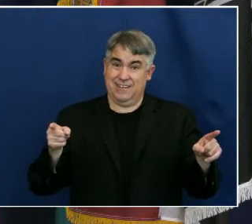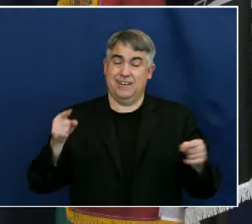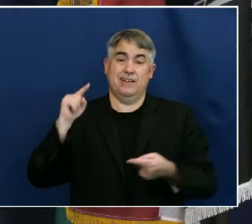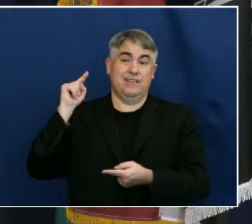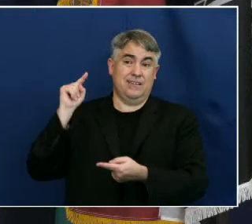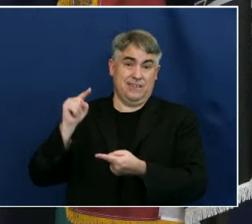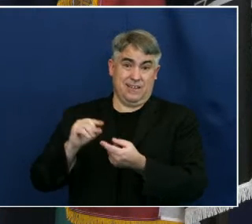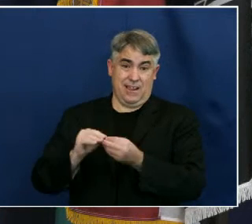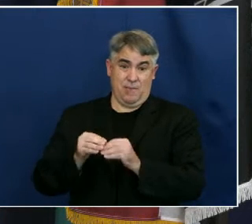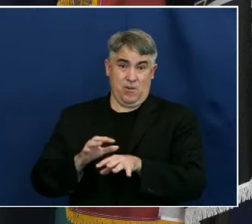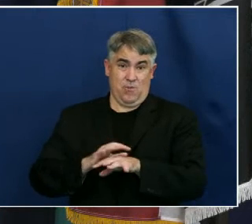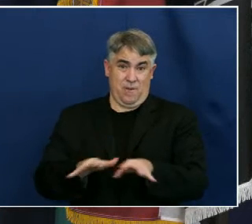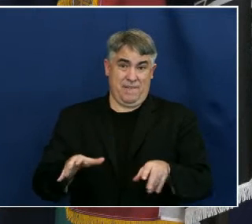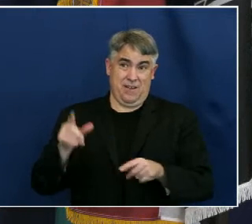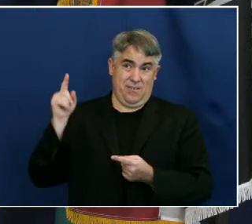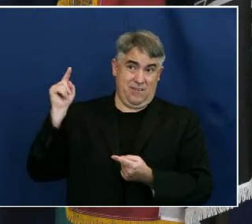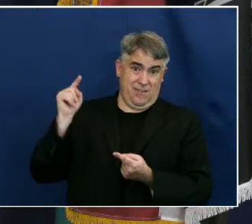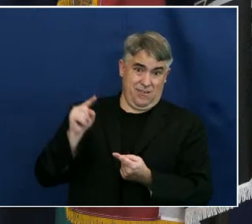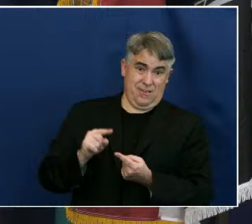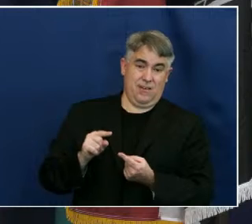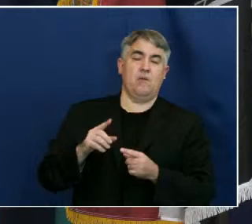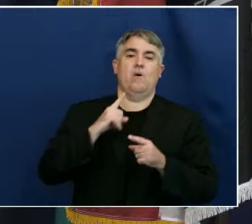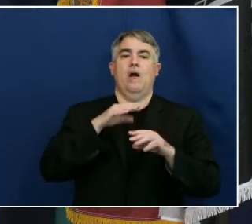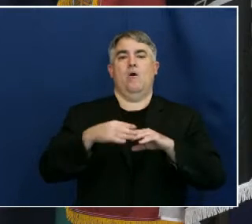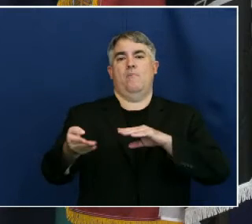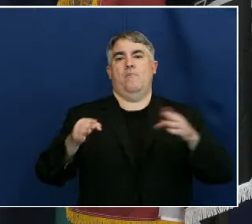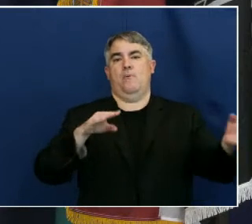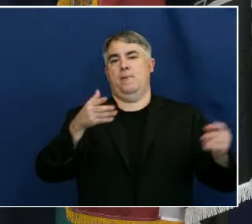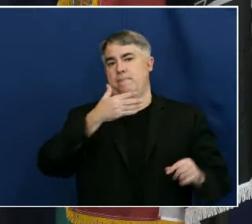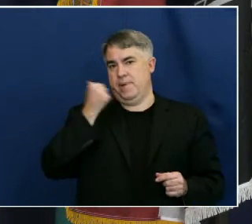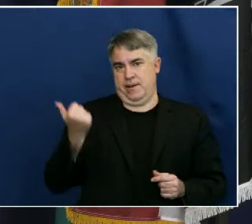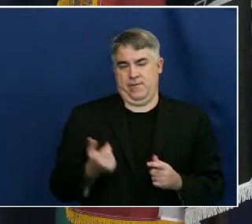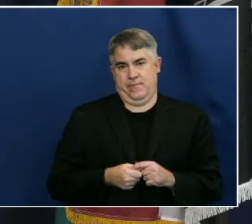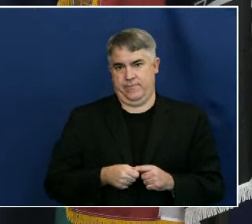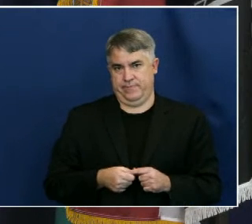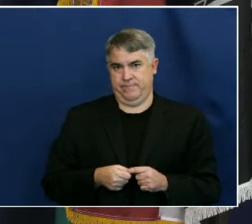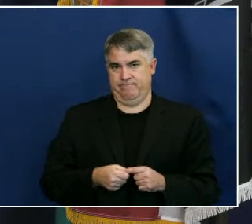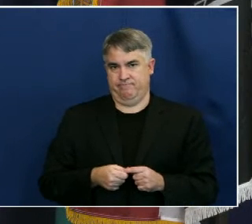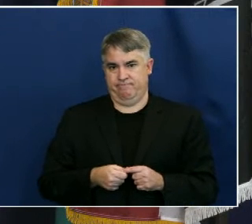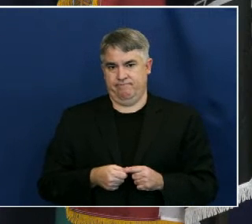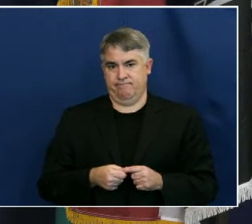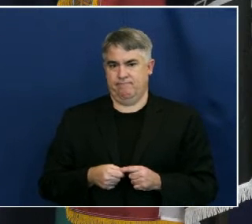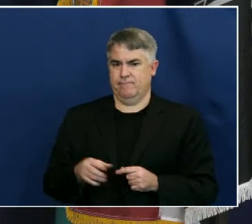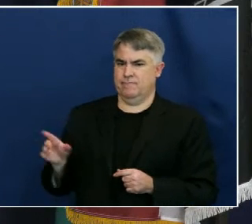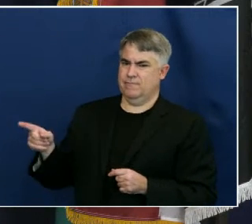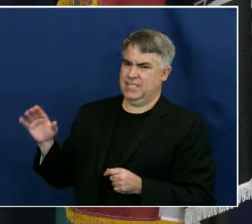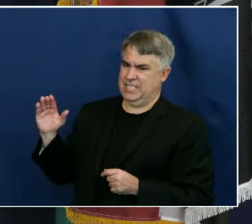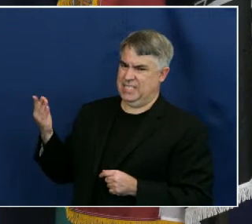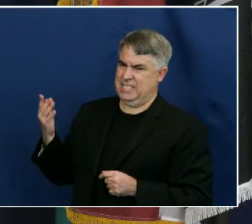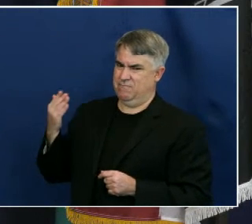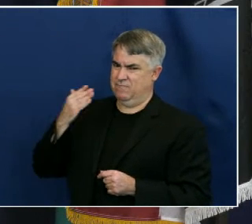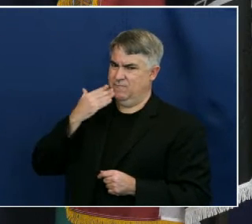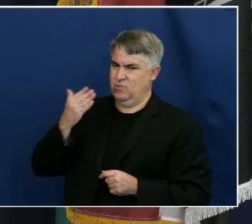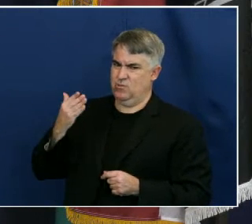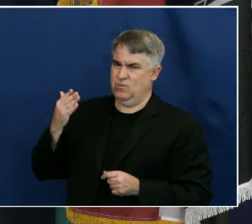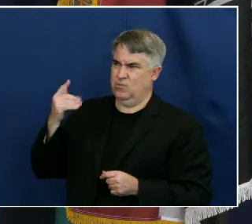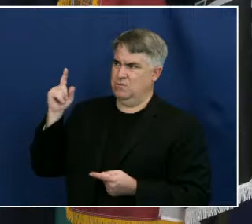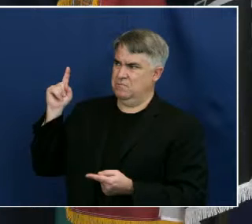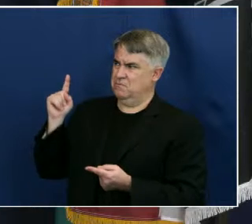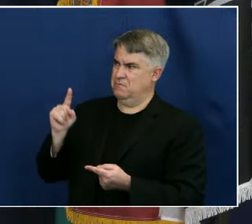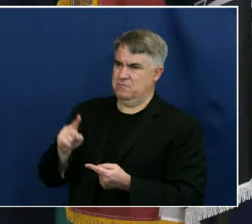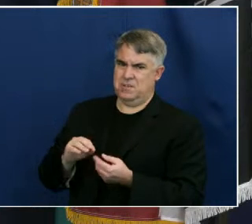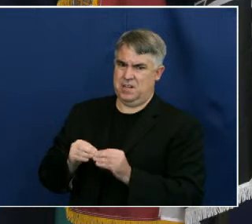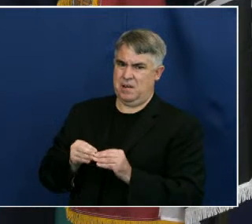and working our way out of this. And it sure does sound like you guys are heading in that direction. And with everything that you guys are doing